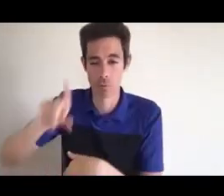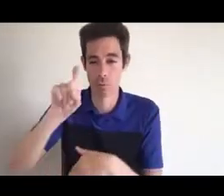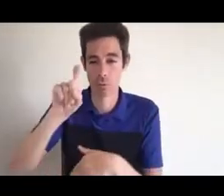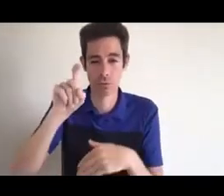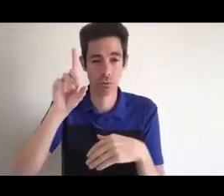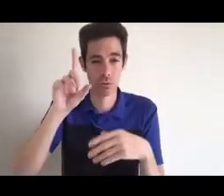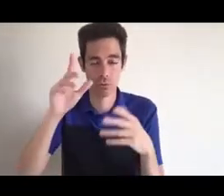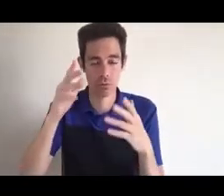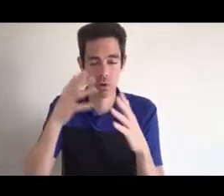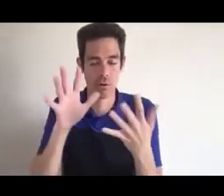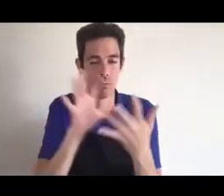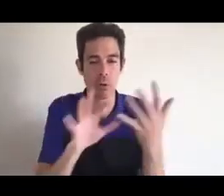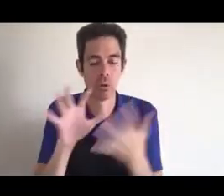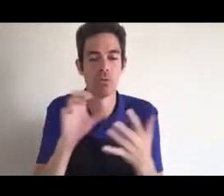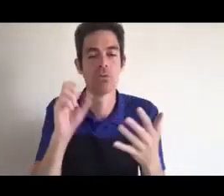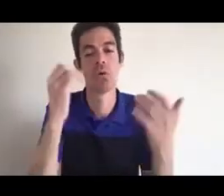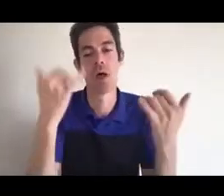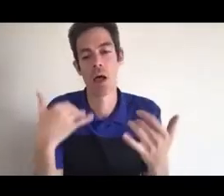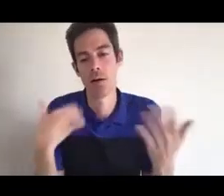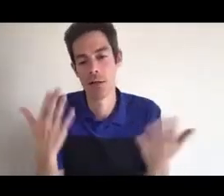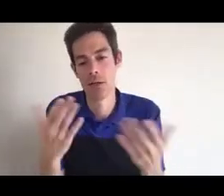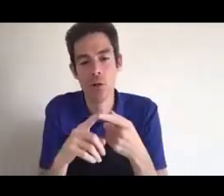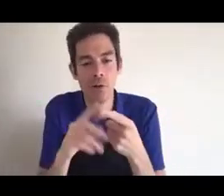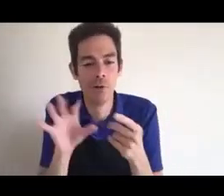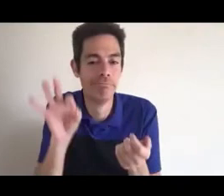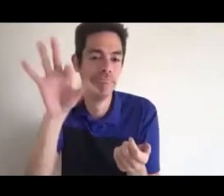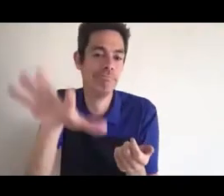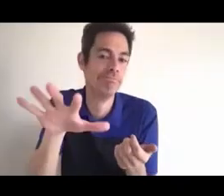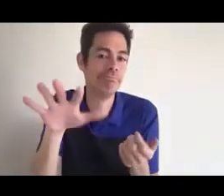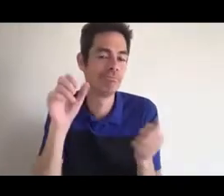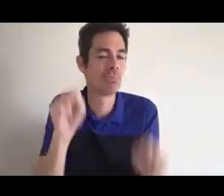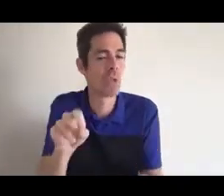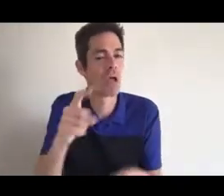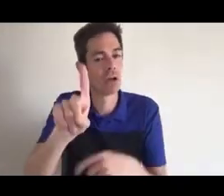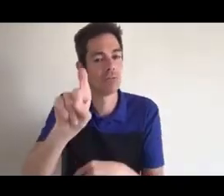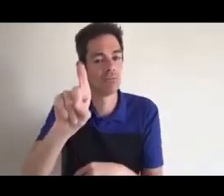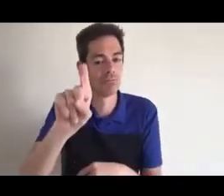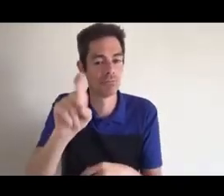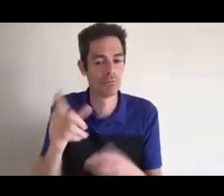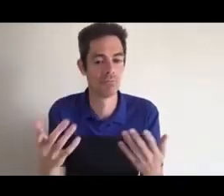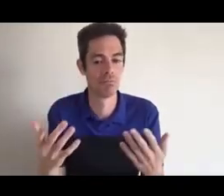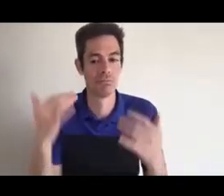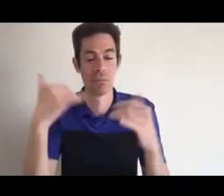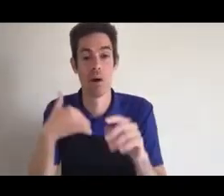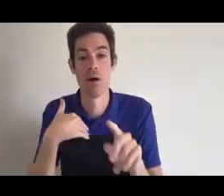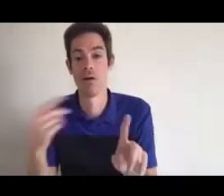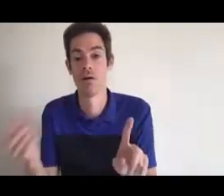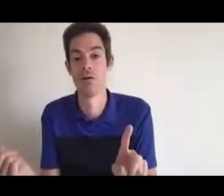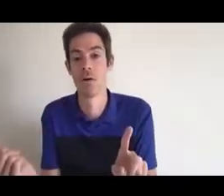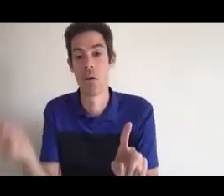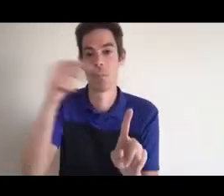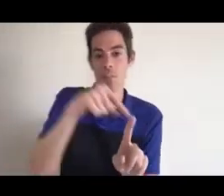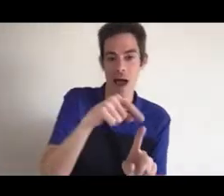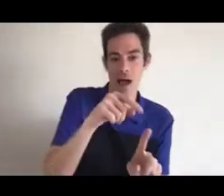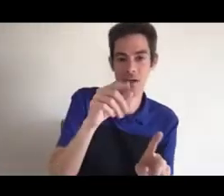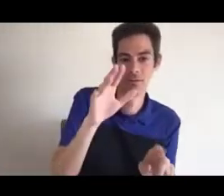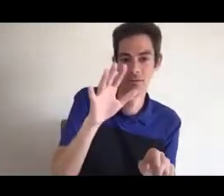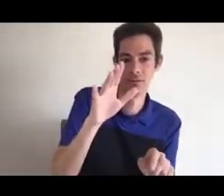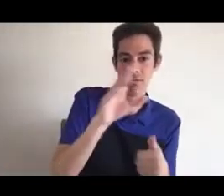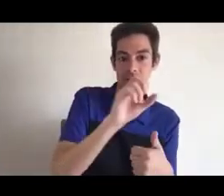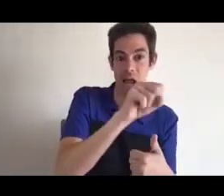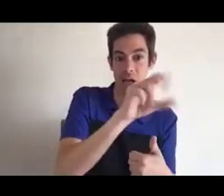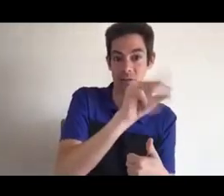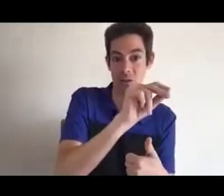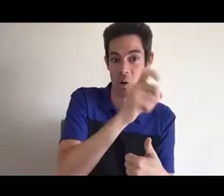but when you remove question mark in the beginning, it does become confusing. So I want to throw out that you can sign